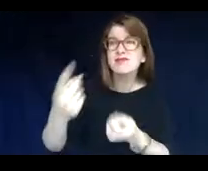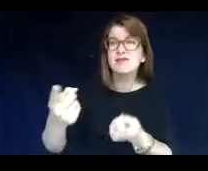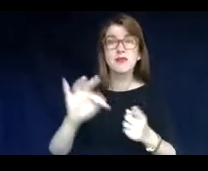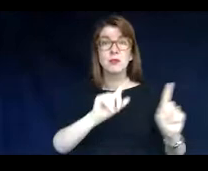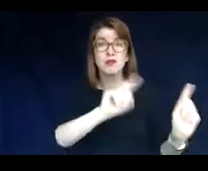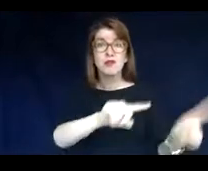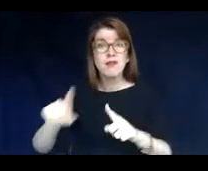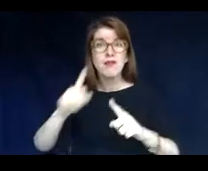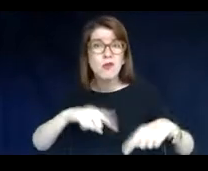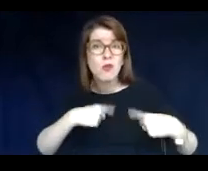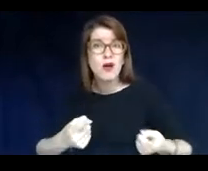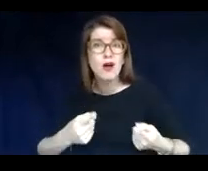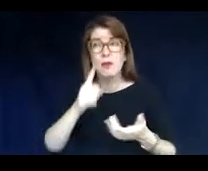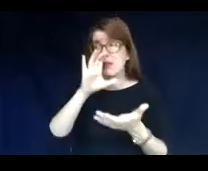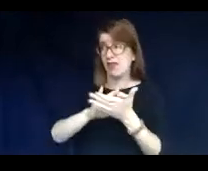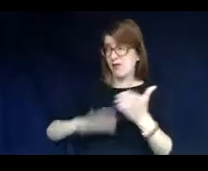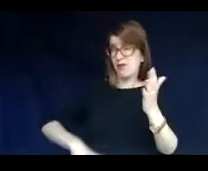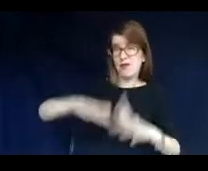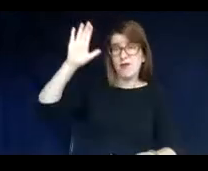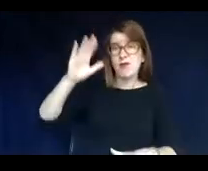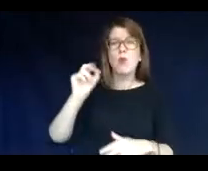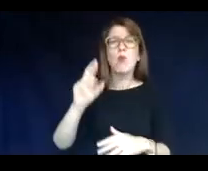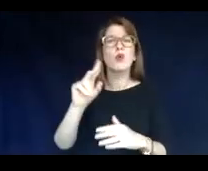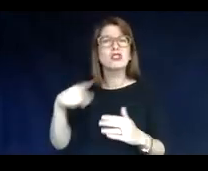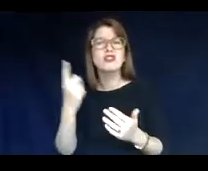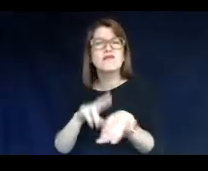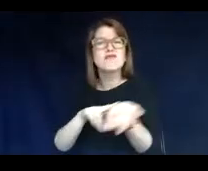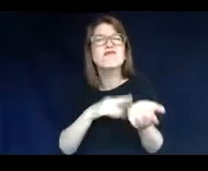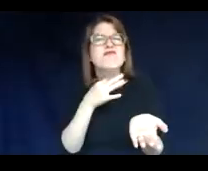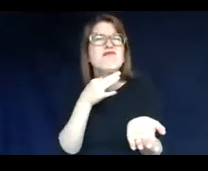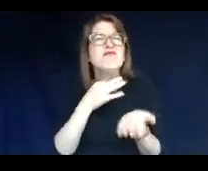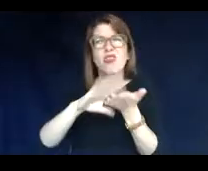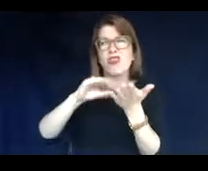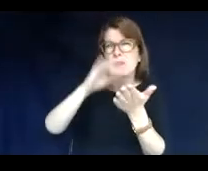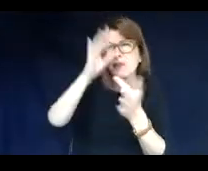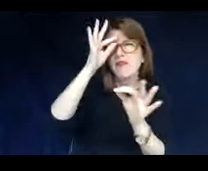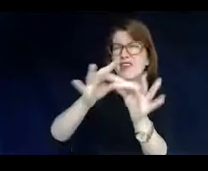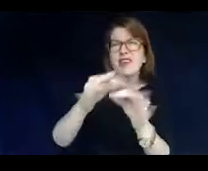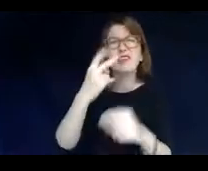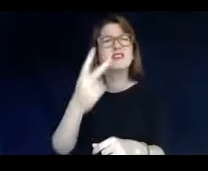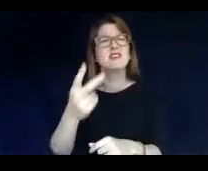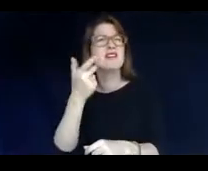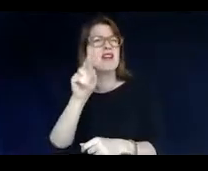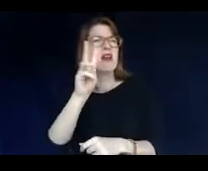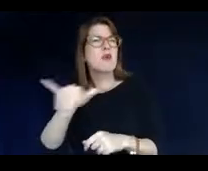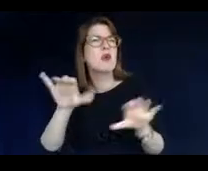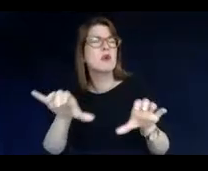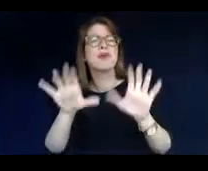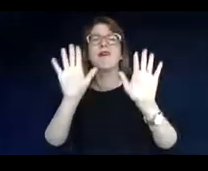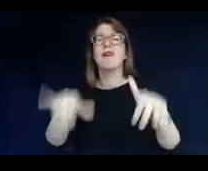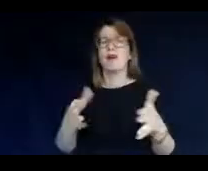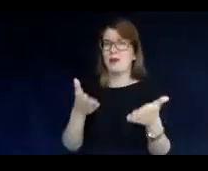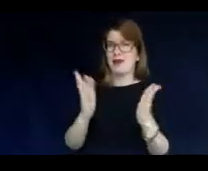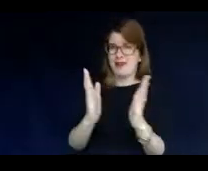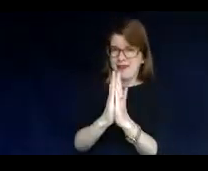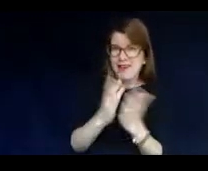a while, you've been a believer your whole life, or maybe you're just checking faith out, kind of just seeing how we do things. We invite you to get rid of all the distractions. Put your phone on Do